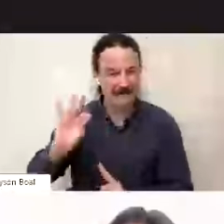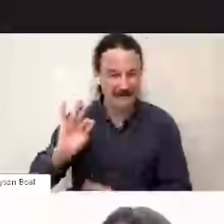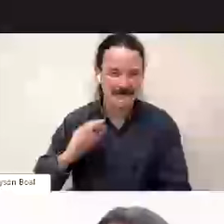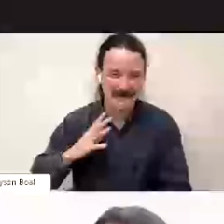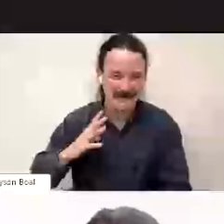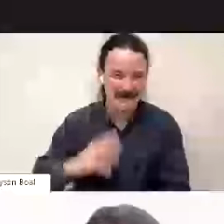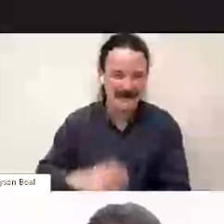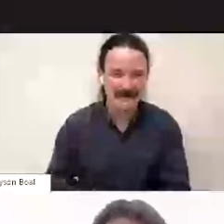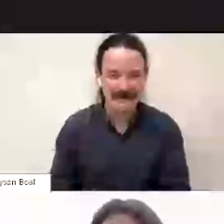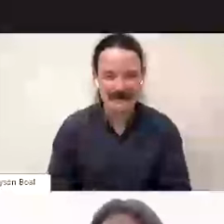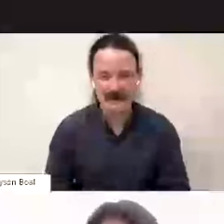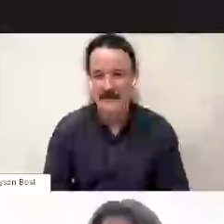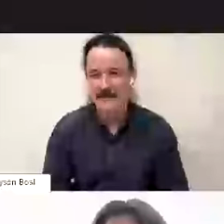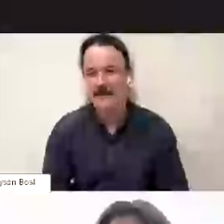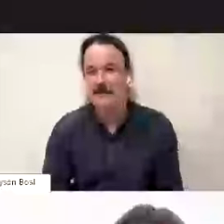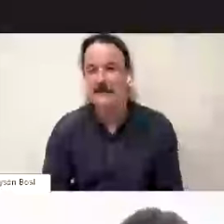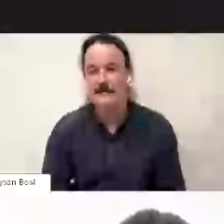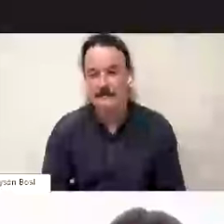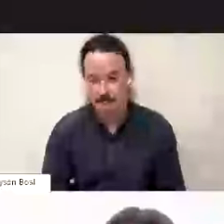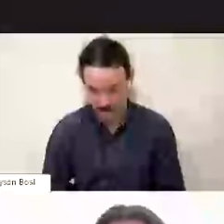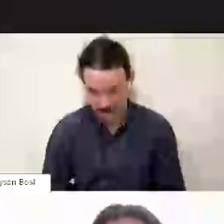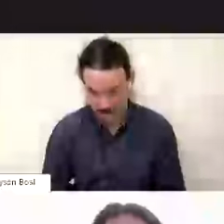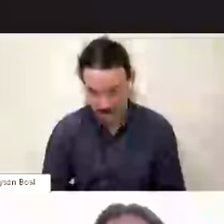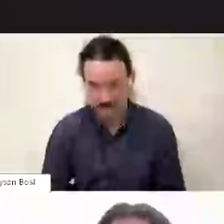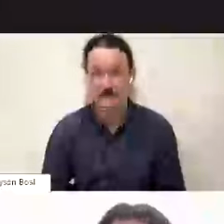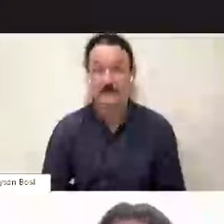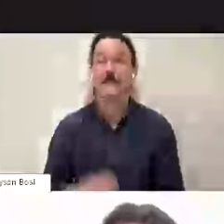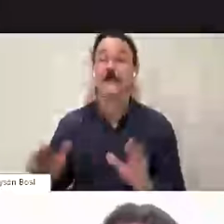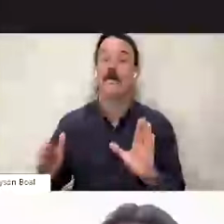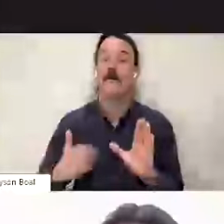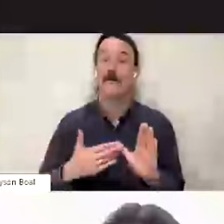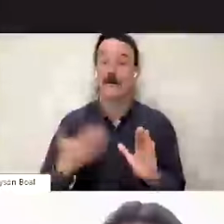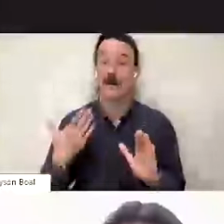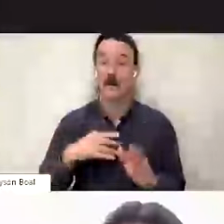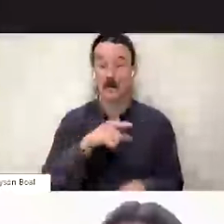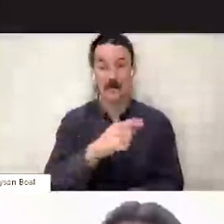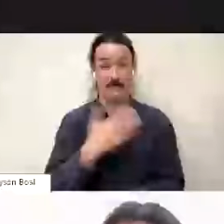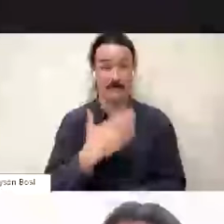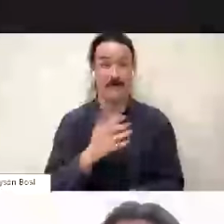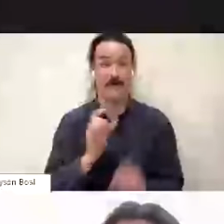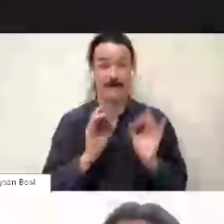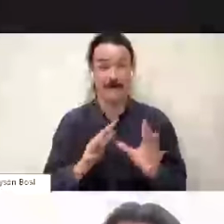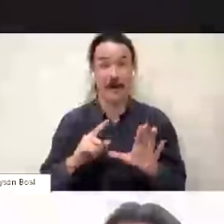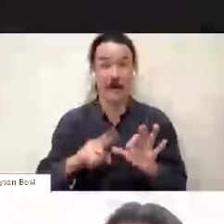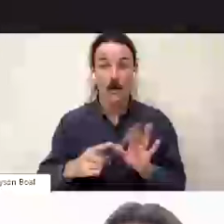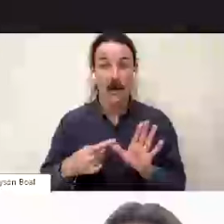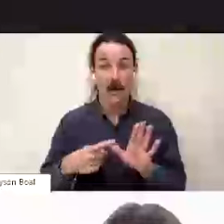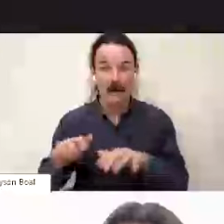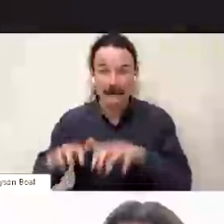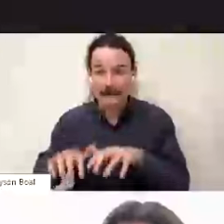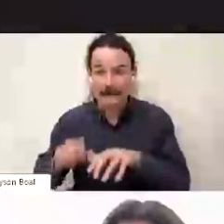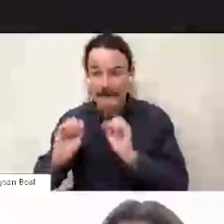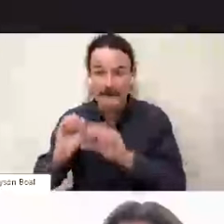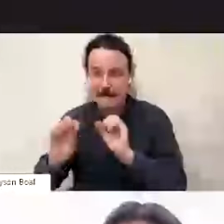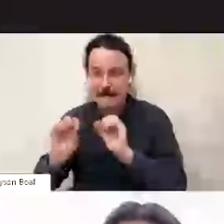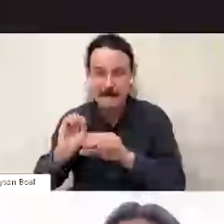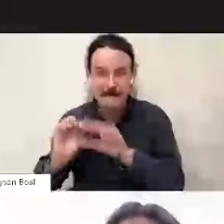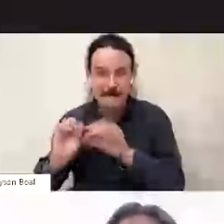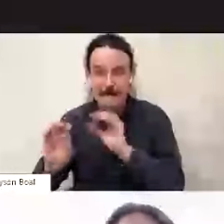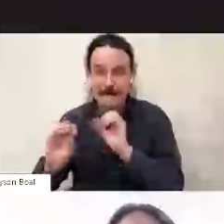first first I would like everyone to start putting your questions in the Q&A box, and we'll get through as many as